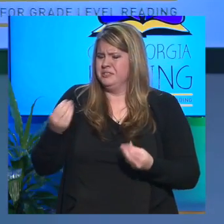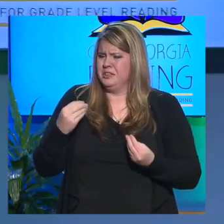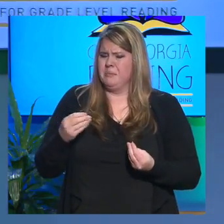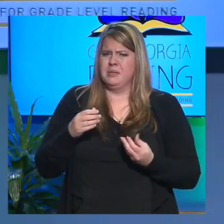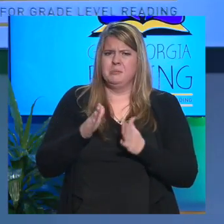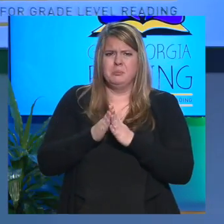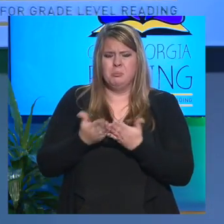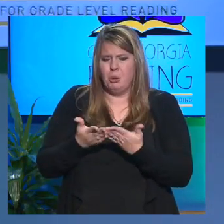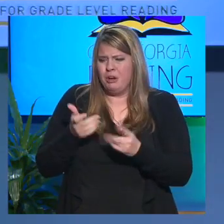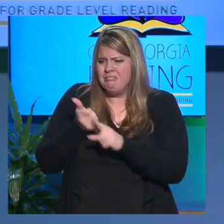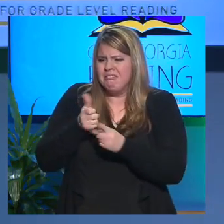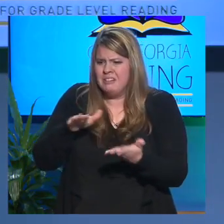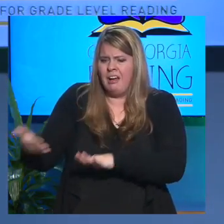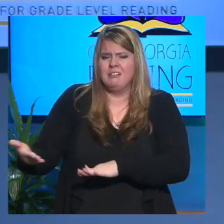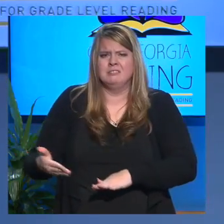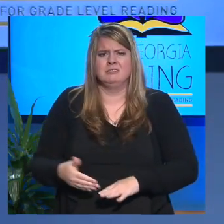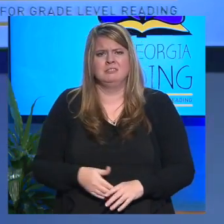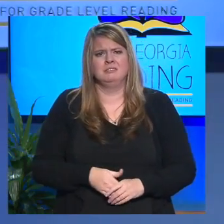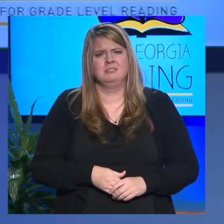dying book?